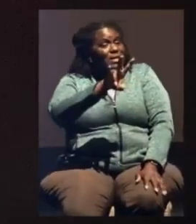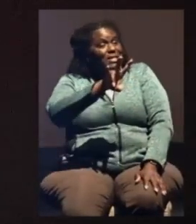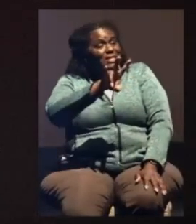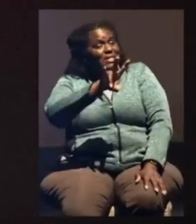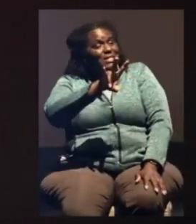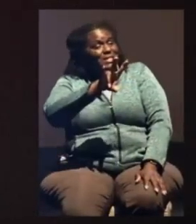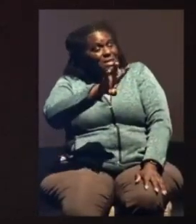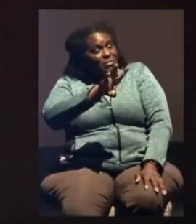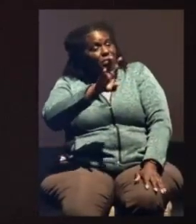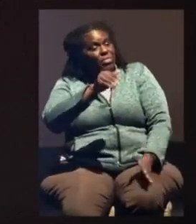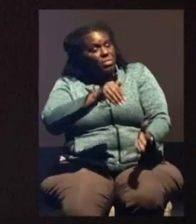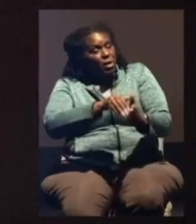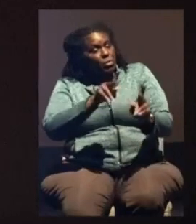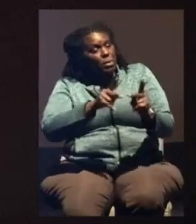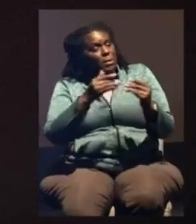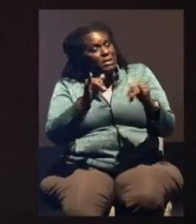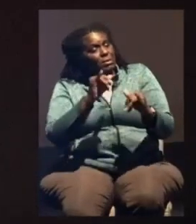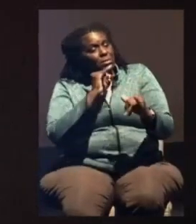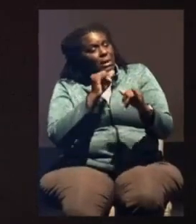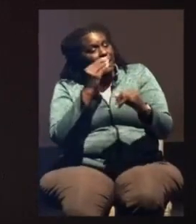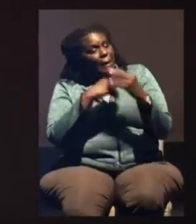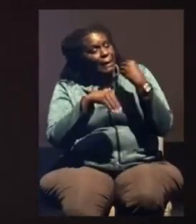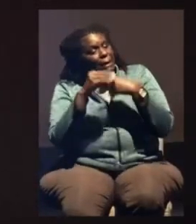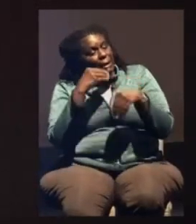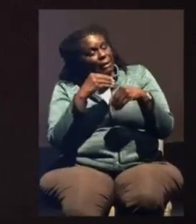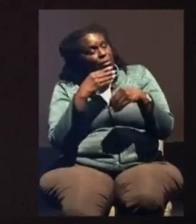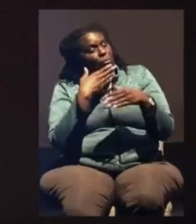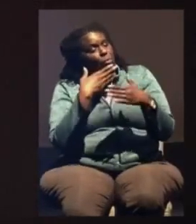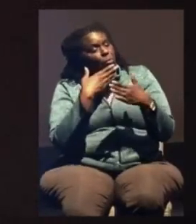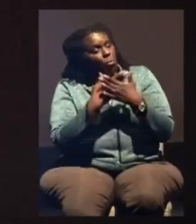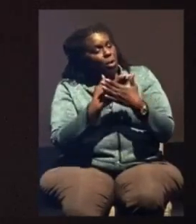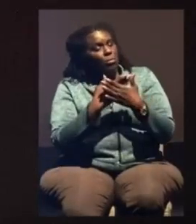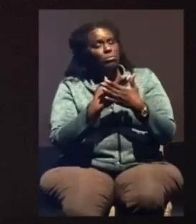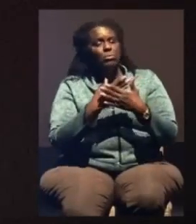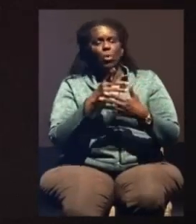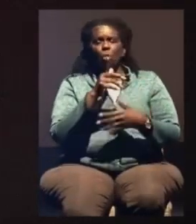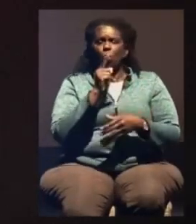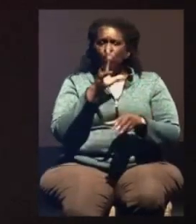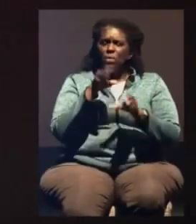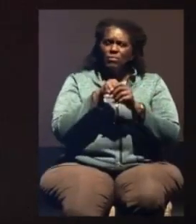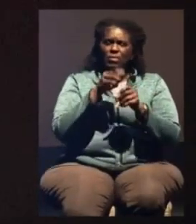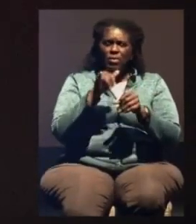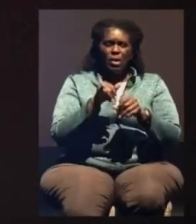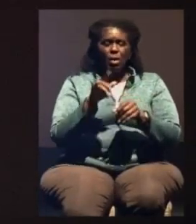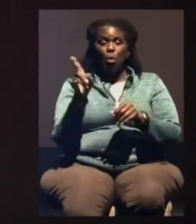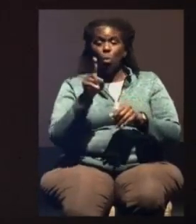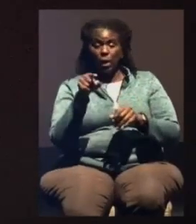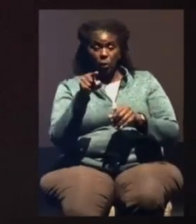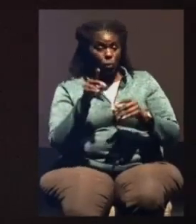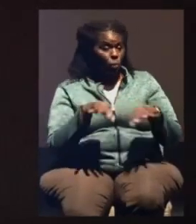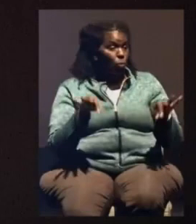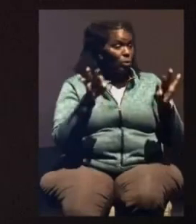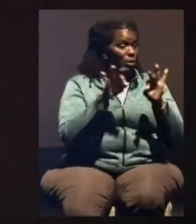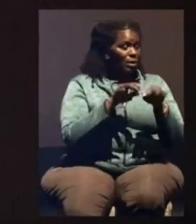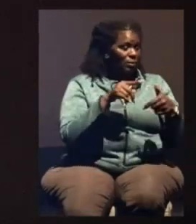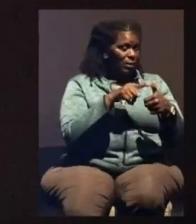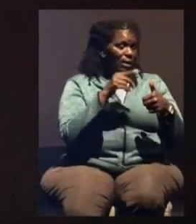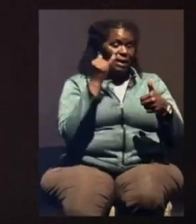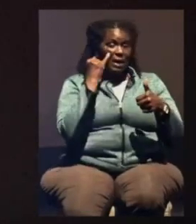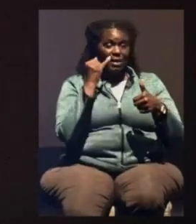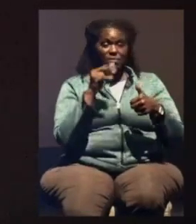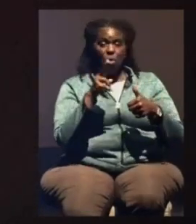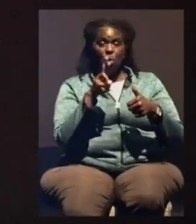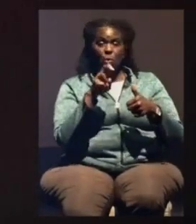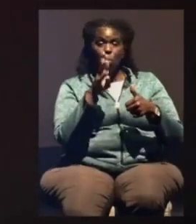people. Estimating who's on this continuum depends on a lot of factors. One is, where do you live? If you're in an